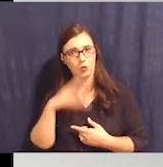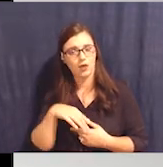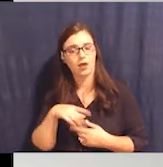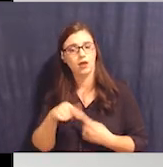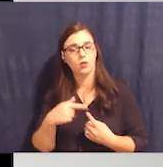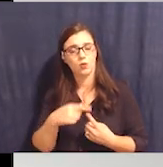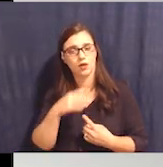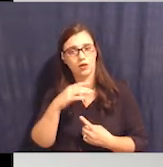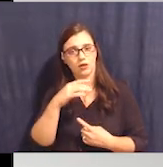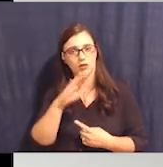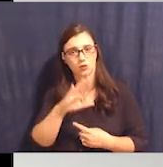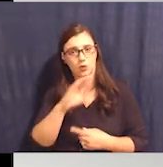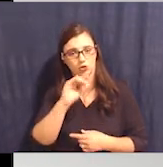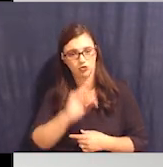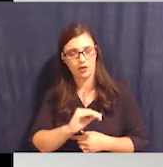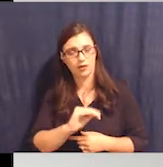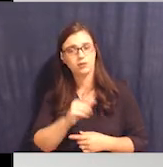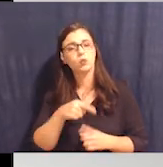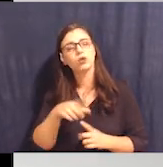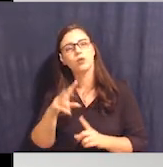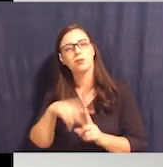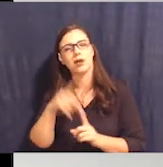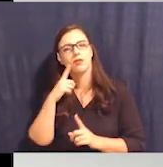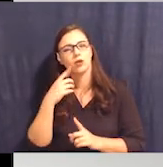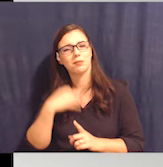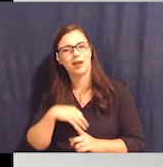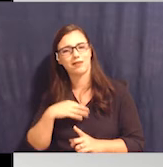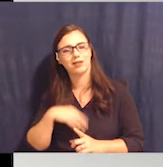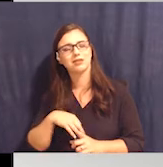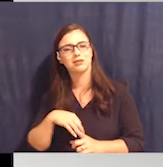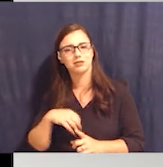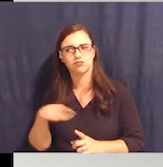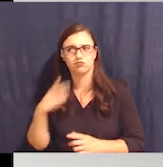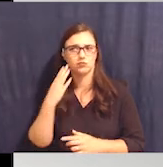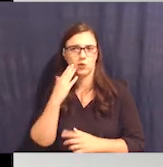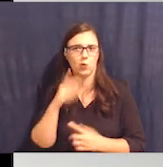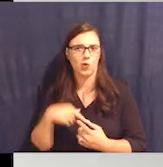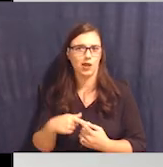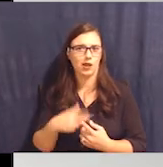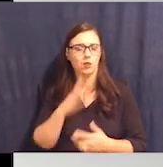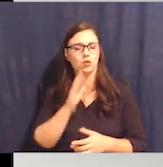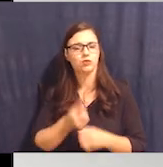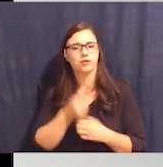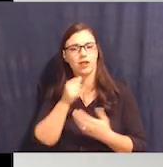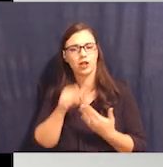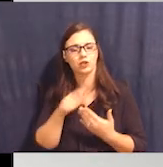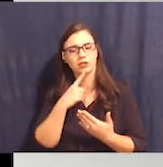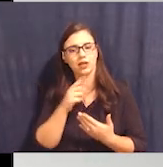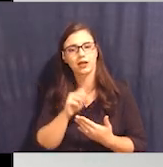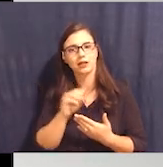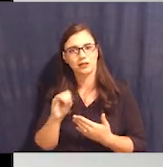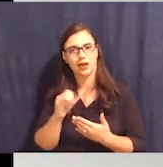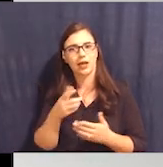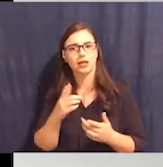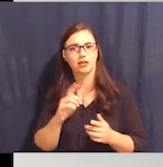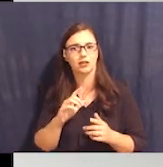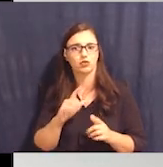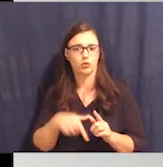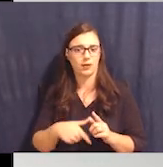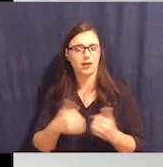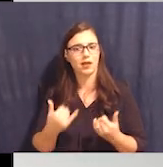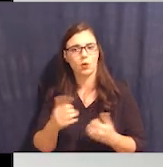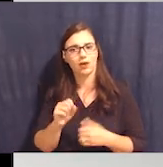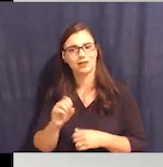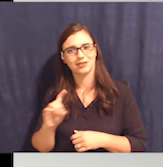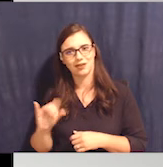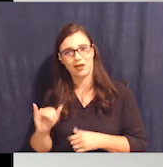know that when you've applied for benefits. So then you'll get a letter saying SSI is terminated, now